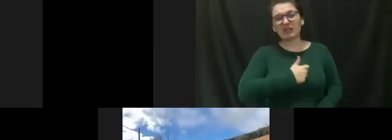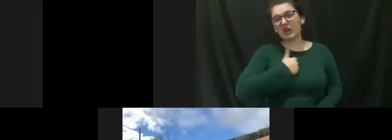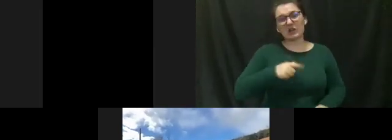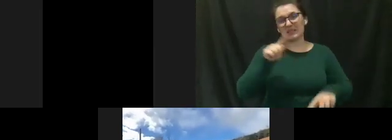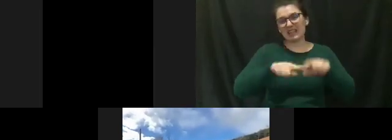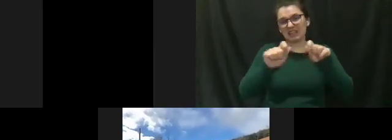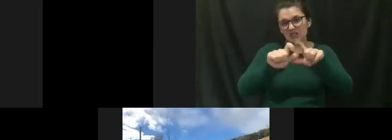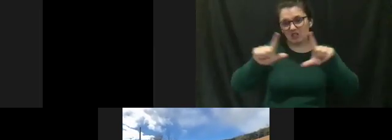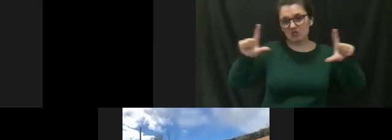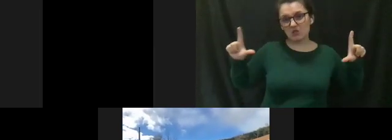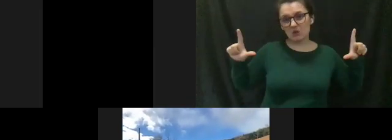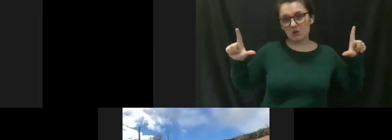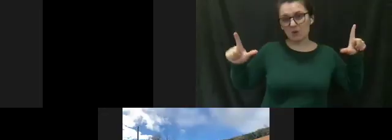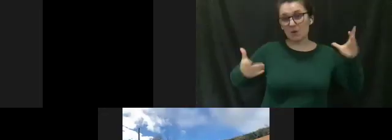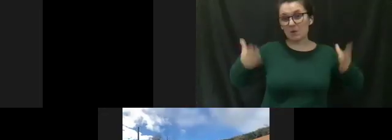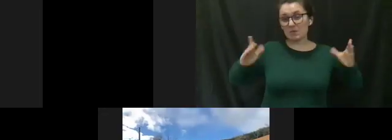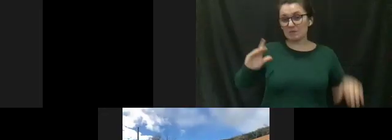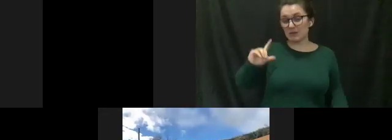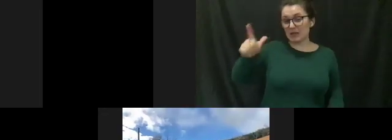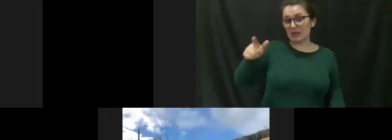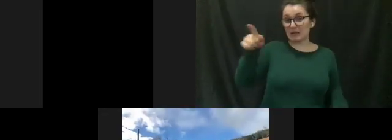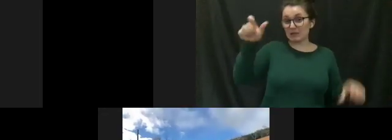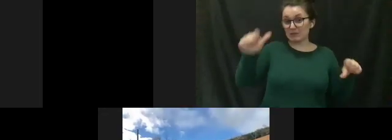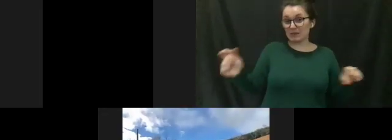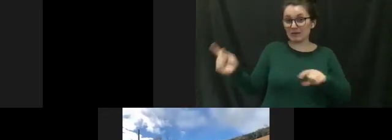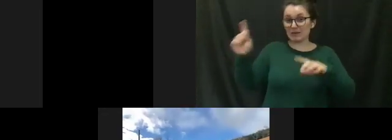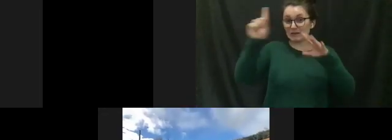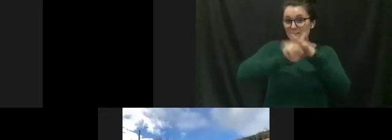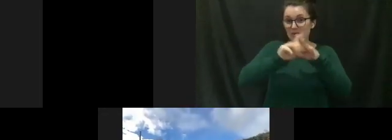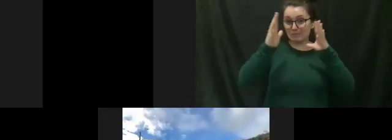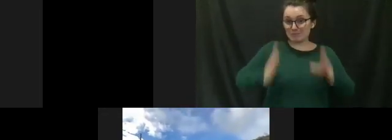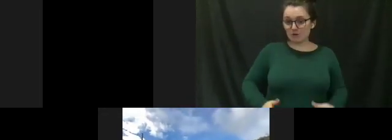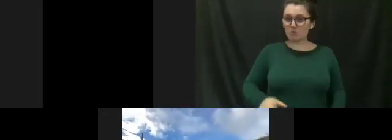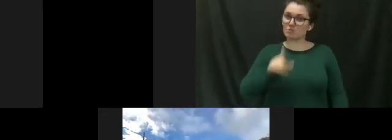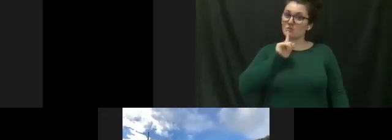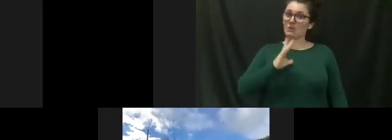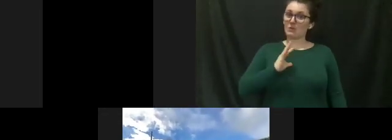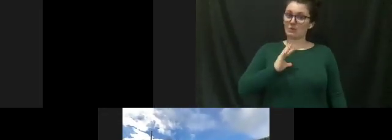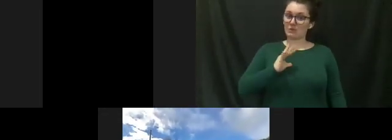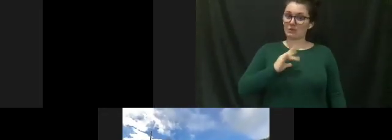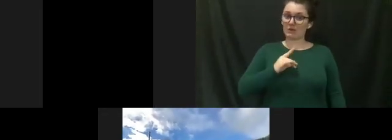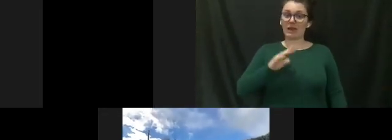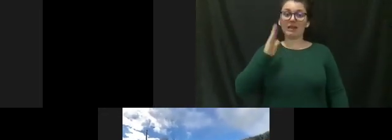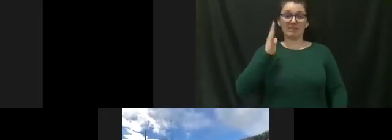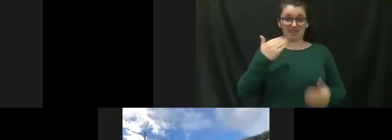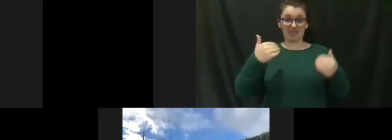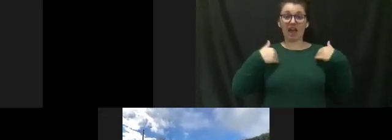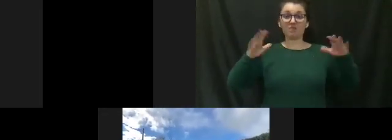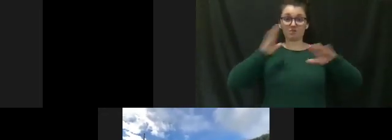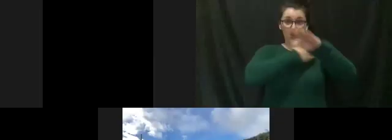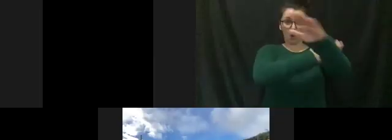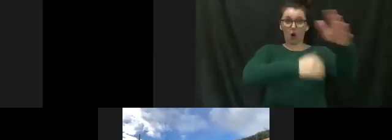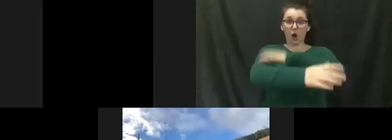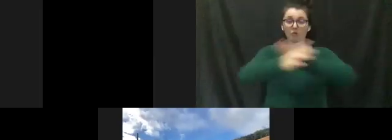have to come here and get eyes on this yourself because it is a hoot. It really They is. have their arms spread out like open to the